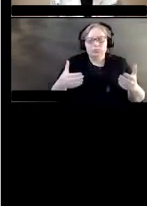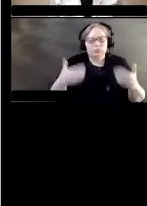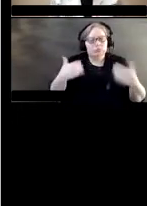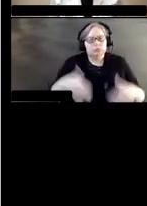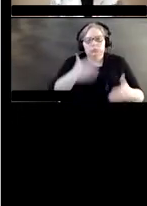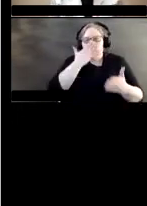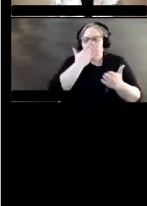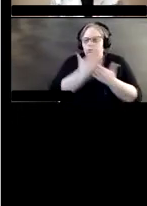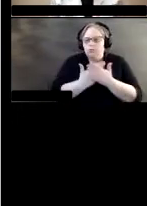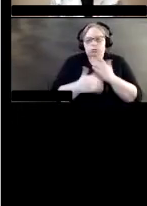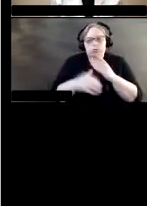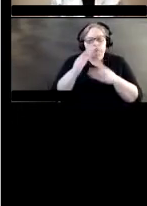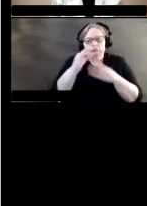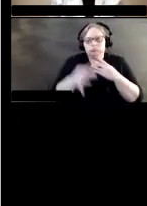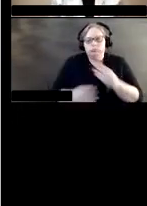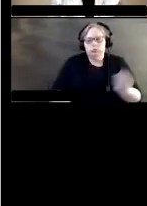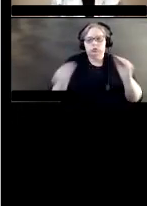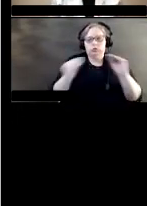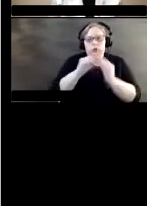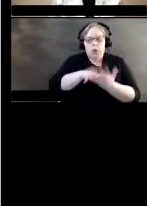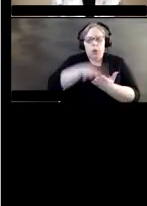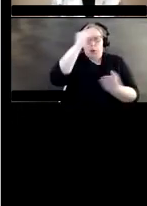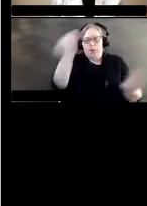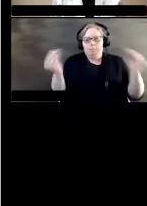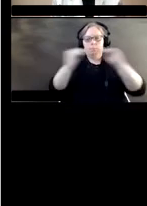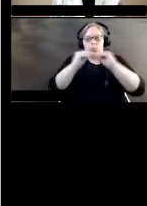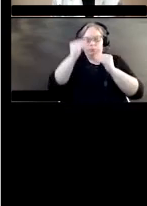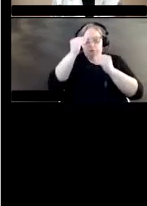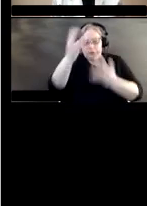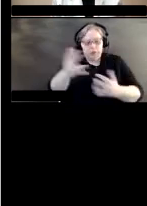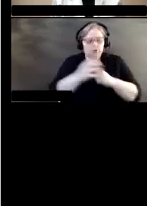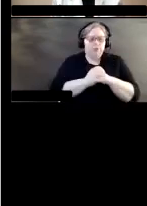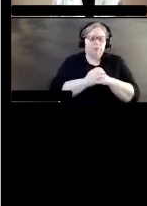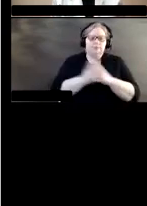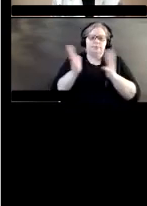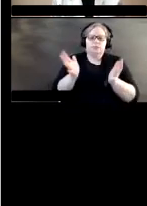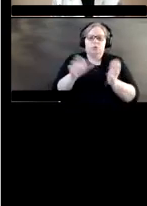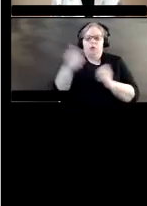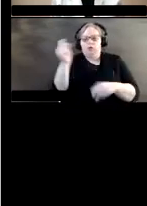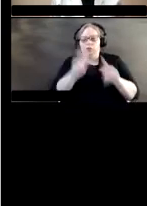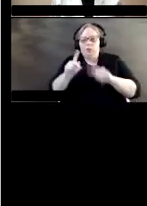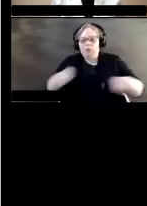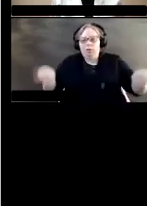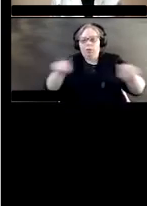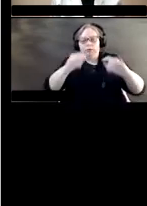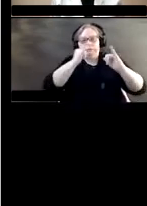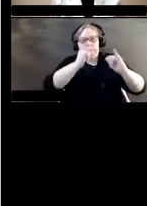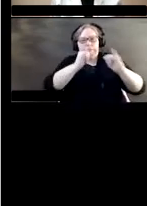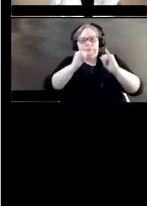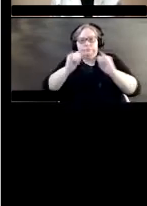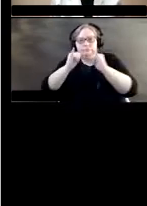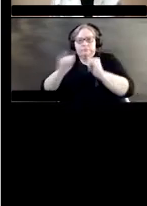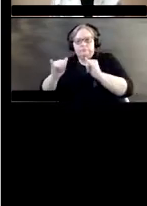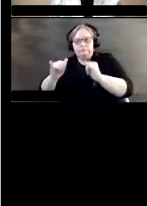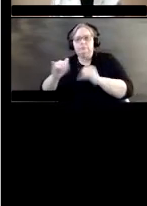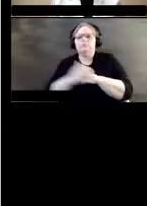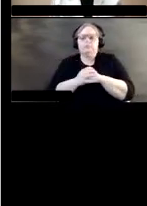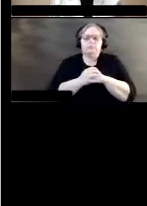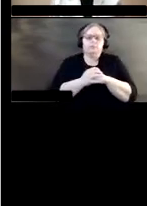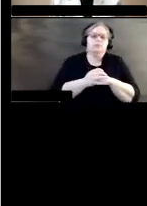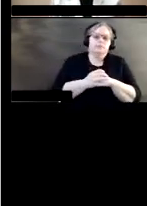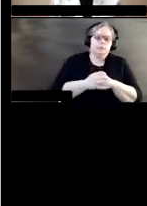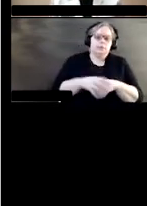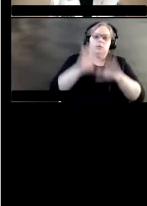more information, talk to other people who are in the same shoes. They're great for caregivers as